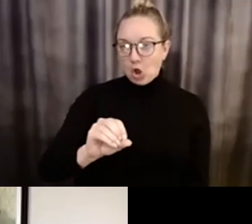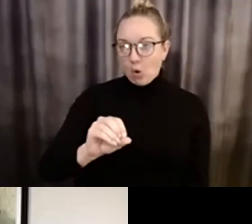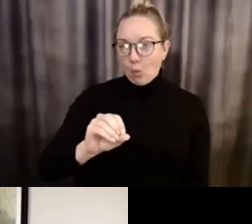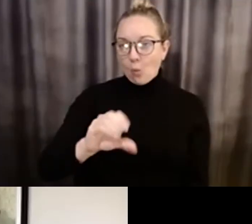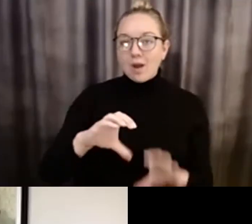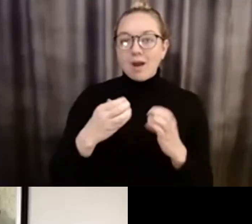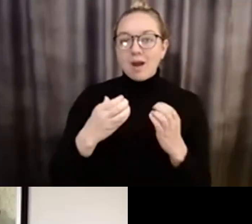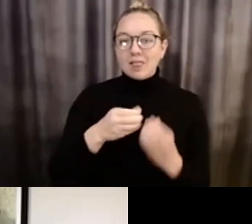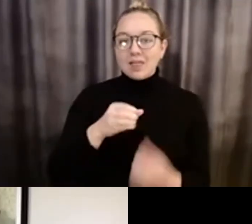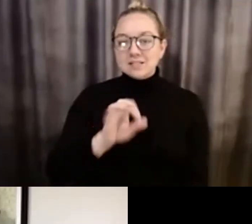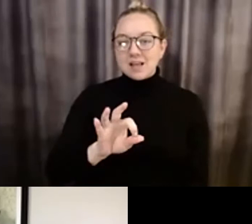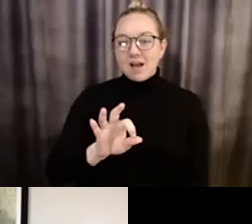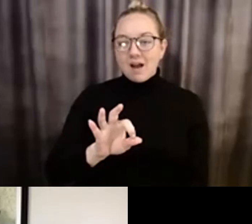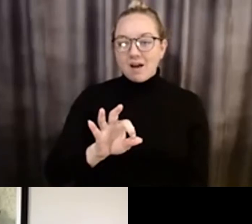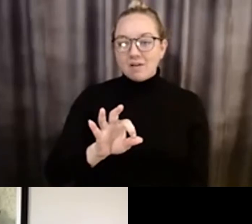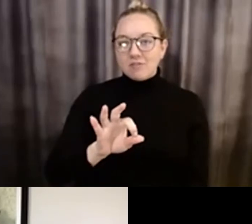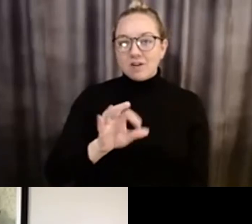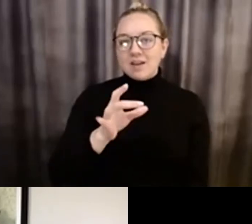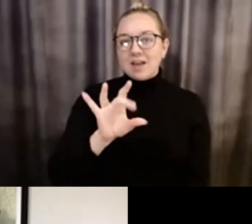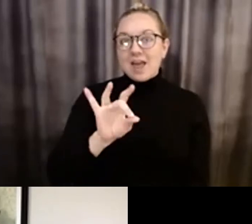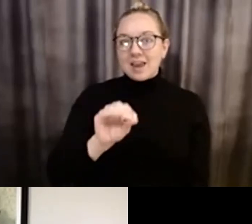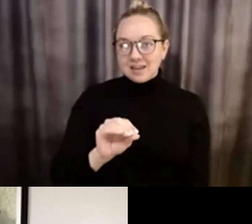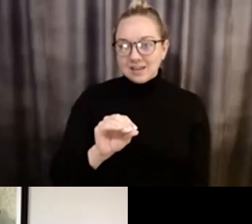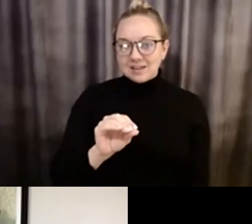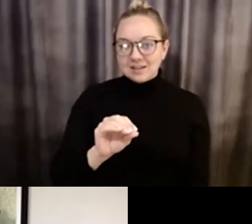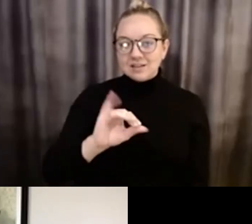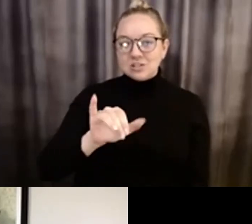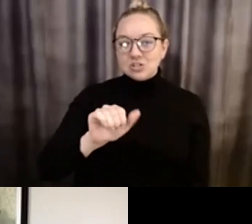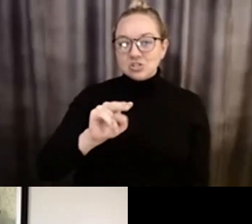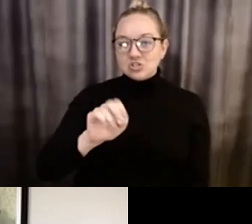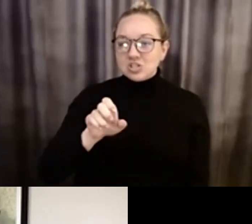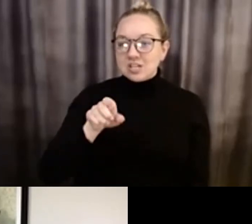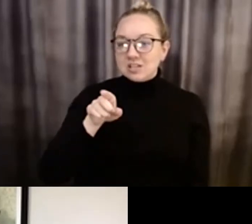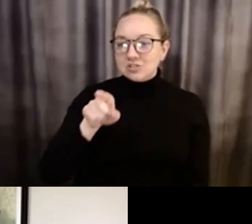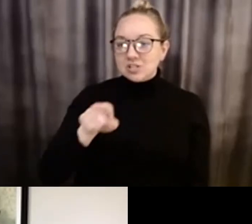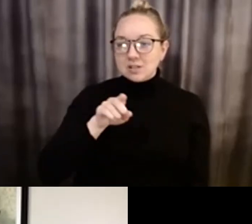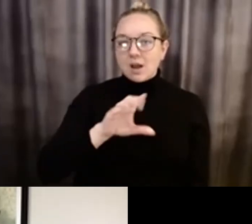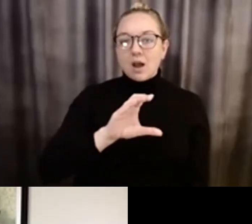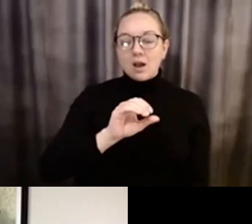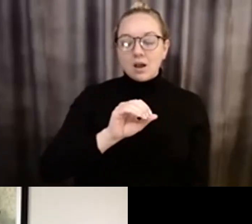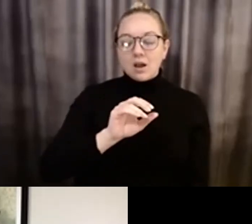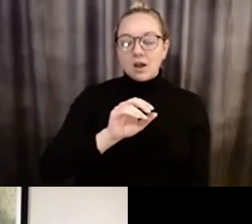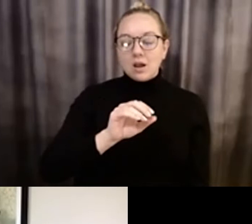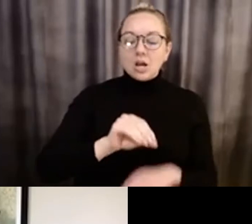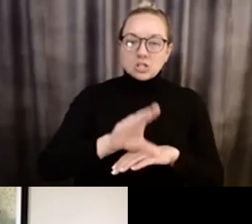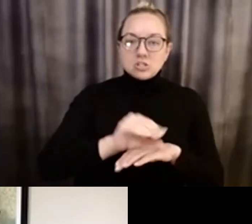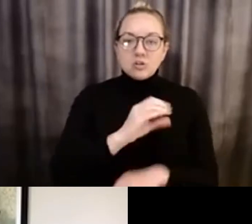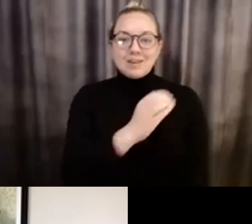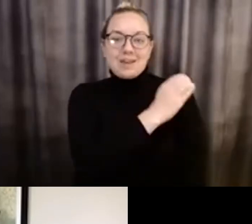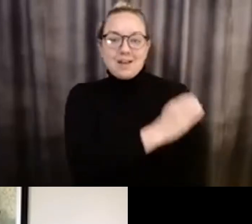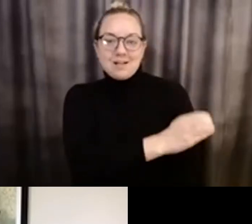Dr. Jean Divicinzo is a consulting and clinical psychologist and executive